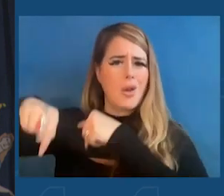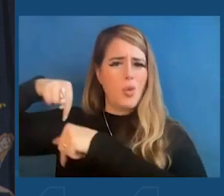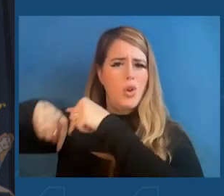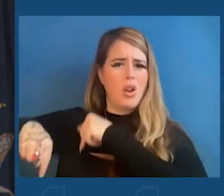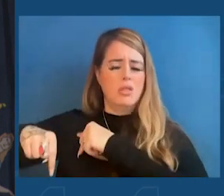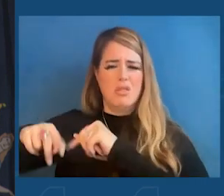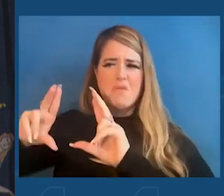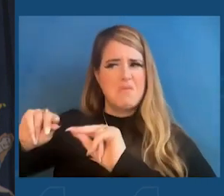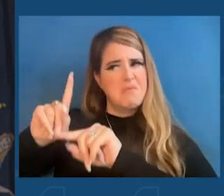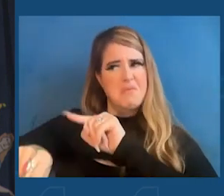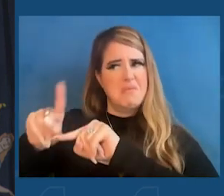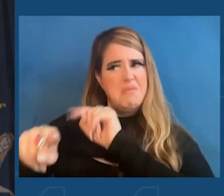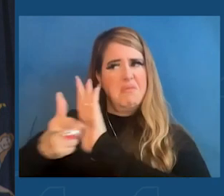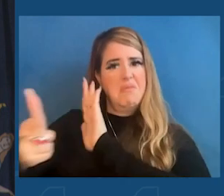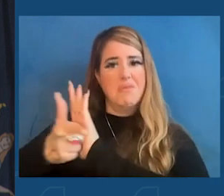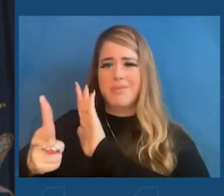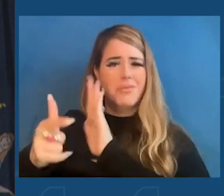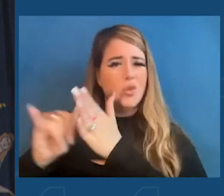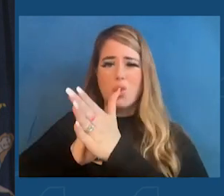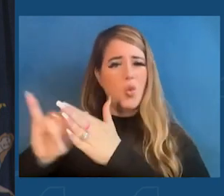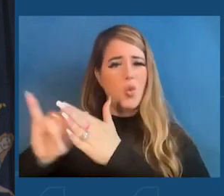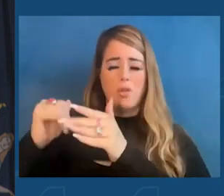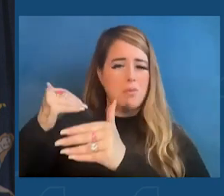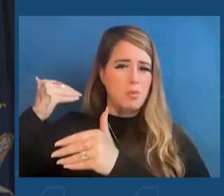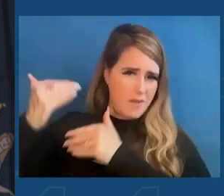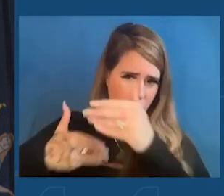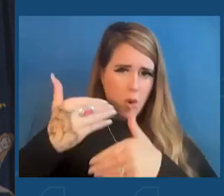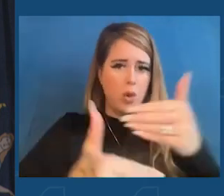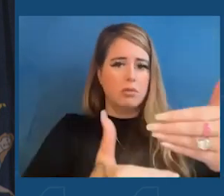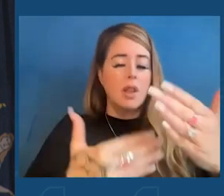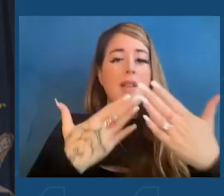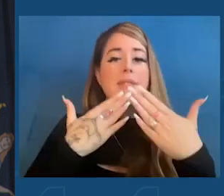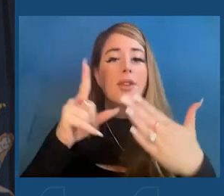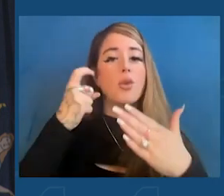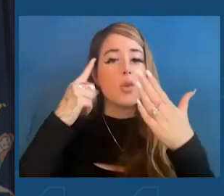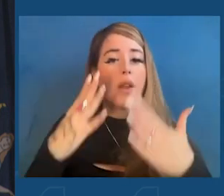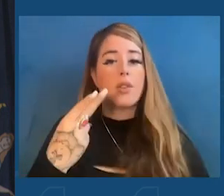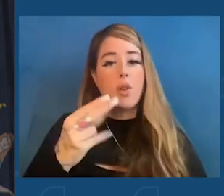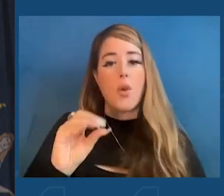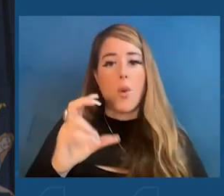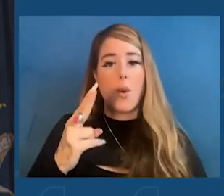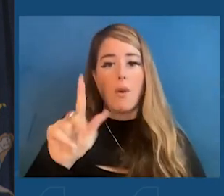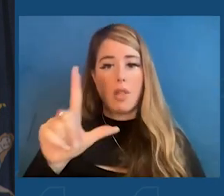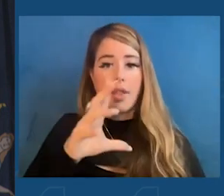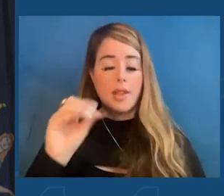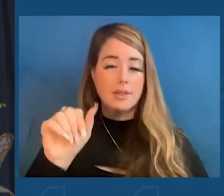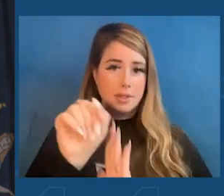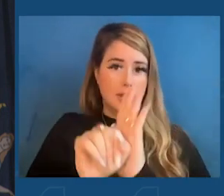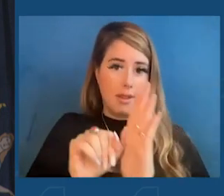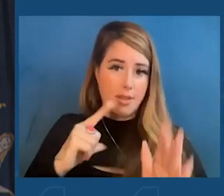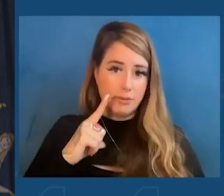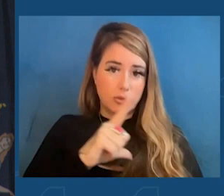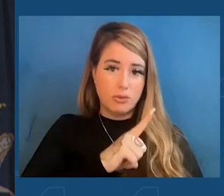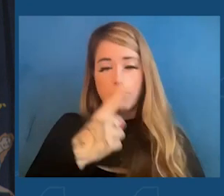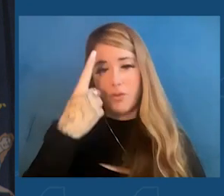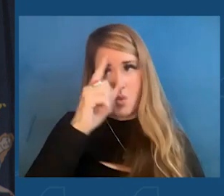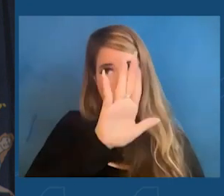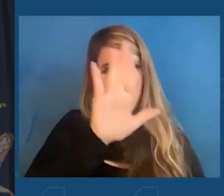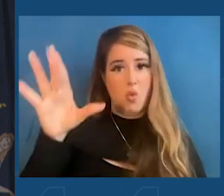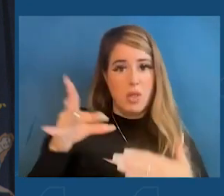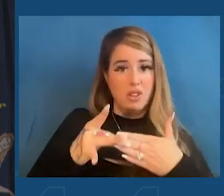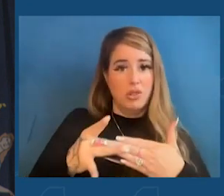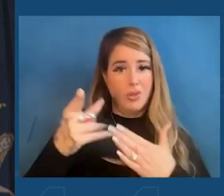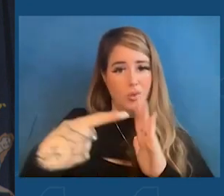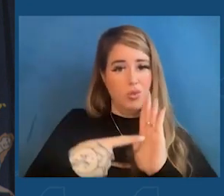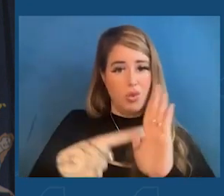York State is moving forward. Thank you, Governor Hochul, and our state legislature for the leadership you continue to show